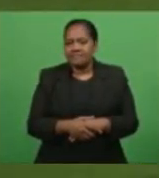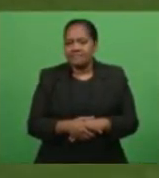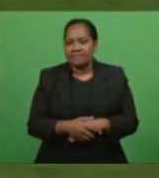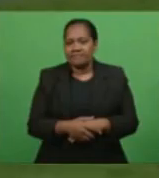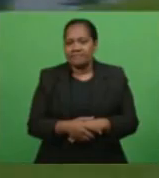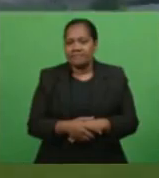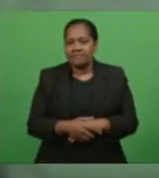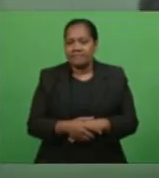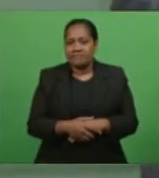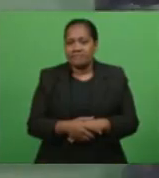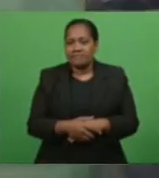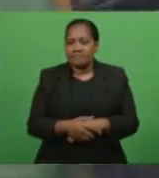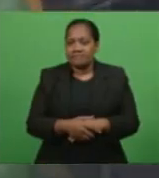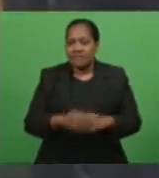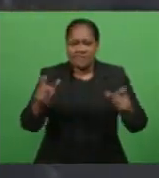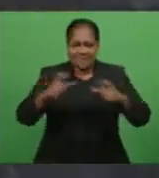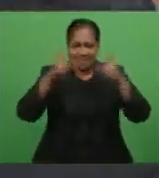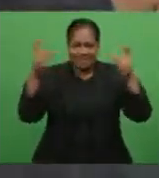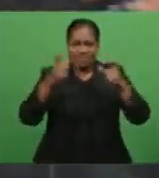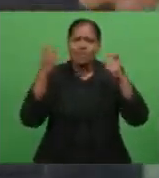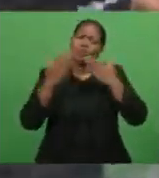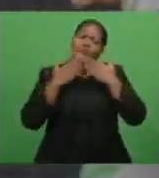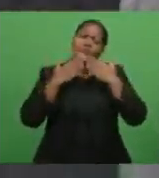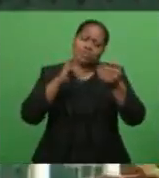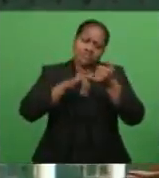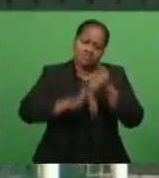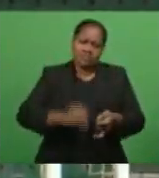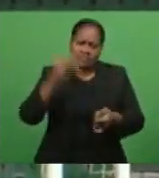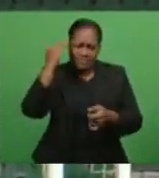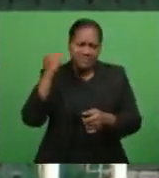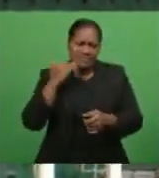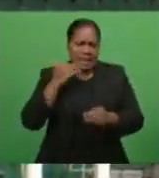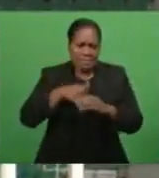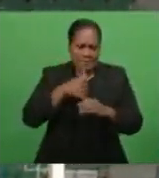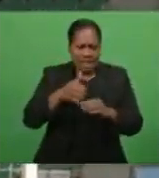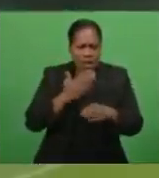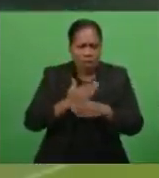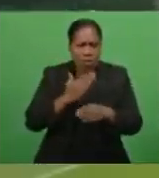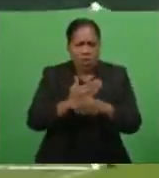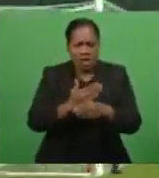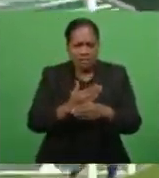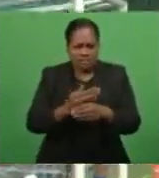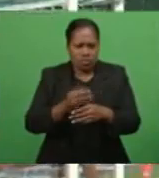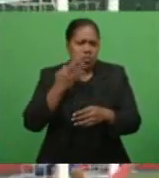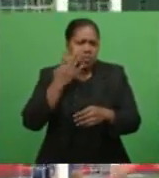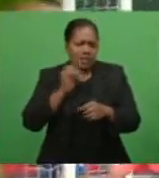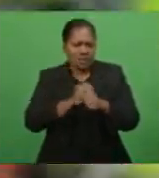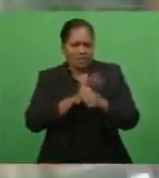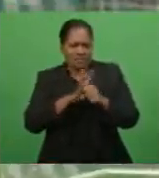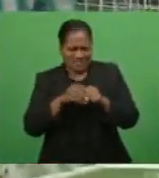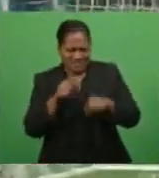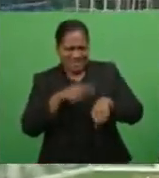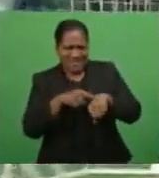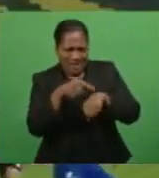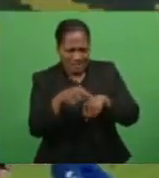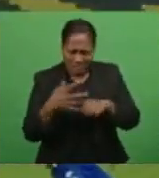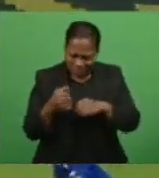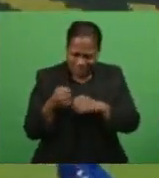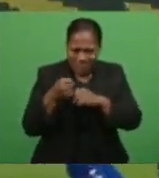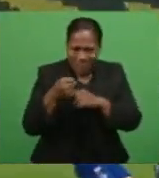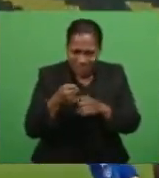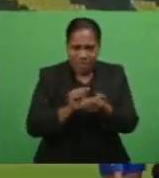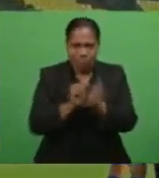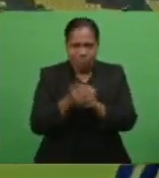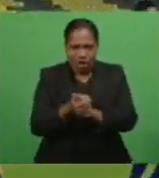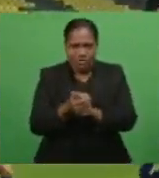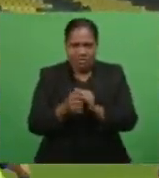The goal celebration a thank you to South Korean medical workers during the pandemic, a pandemic that stranglehold on sport may